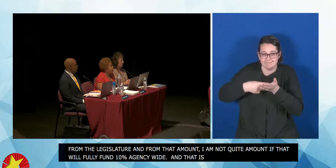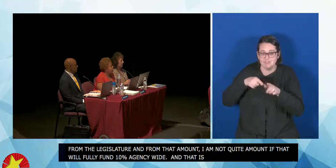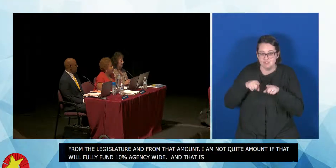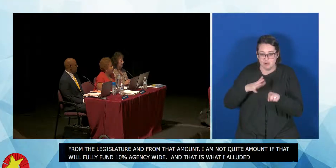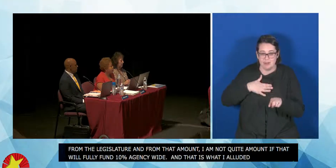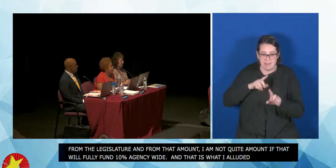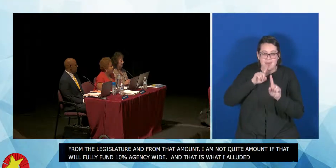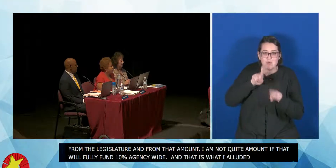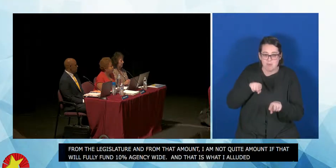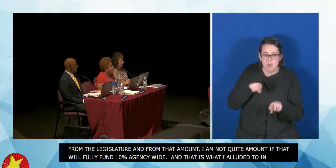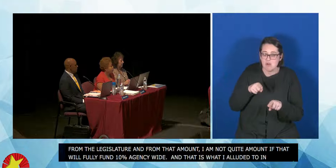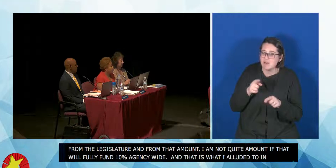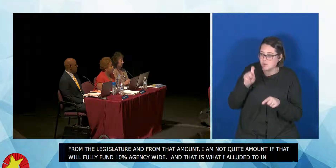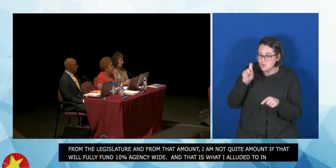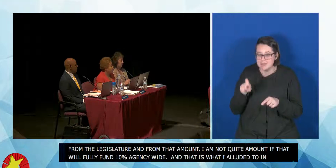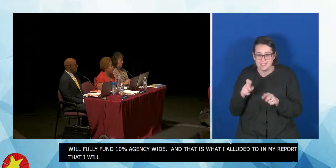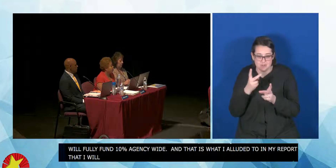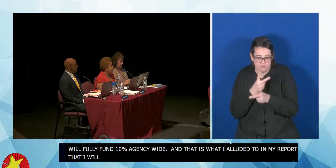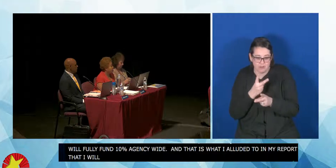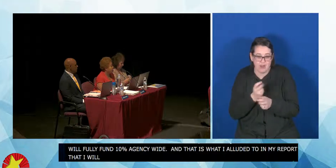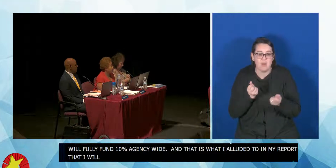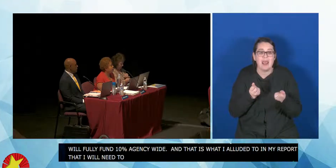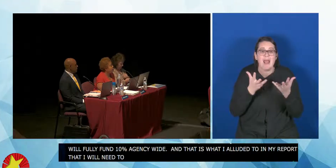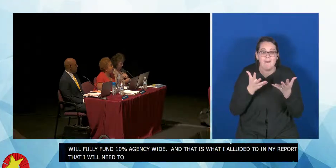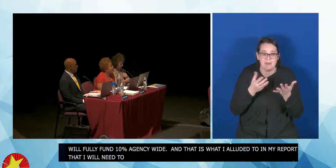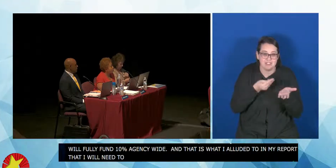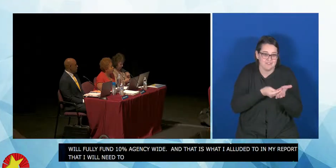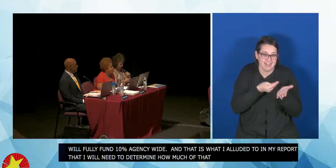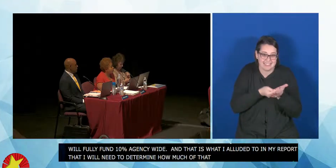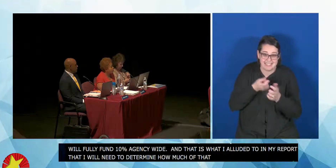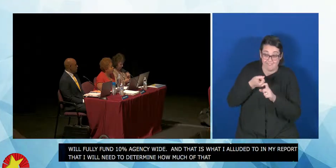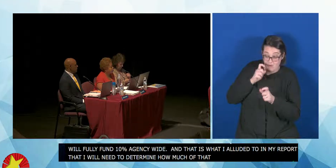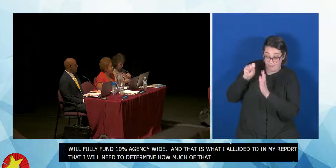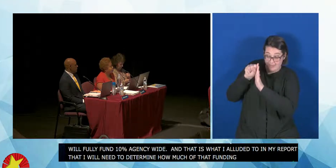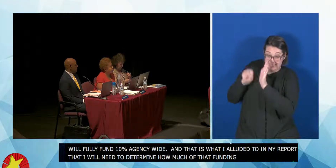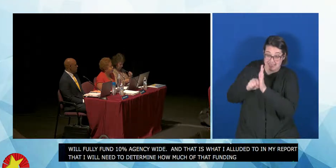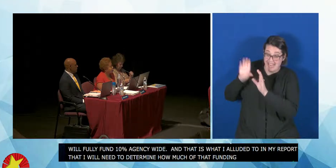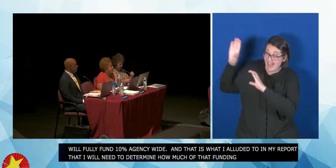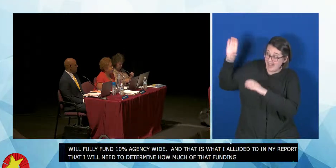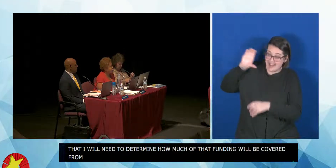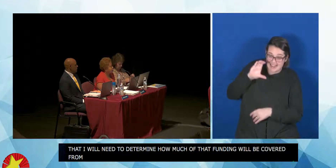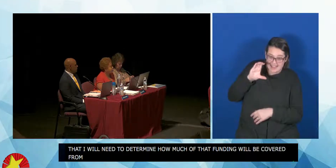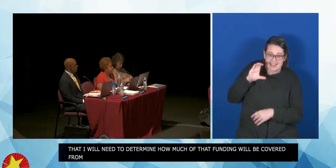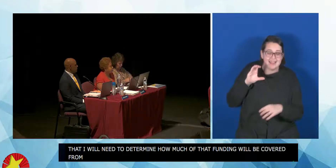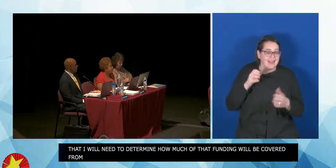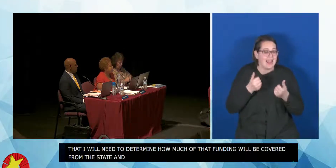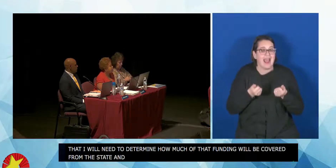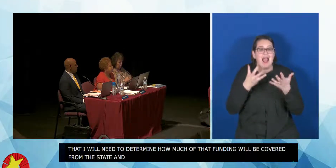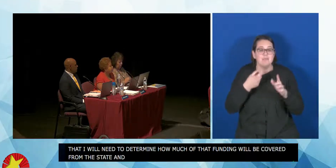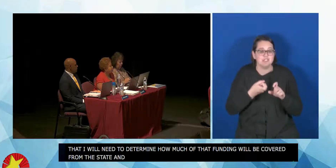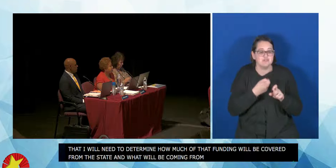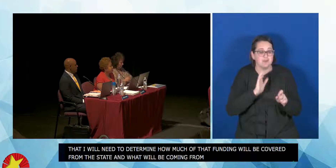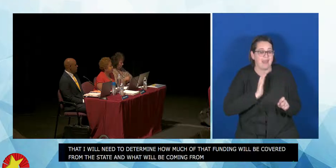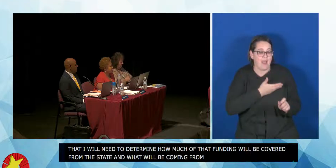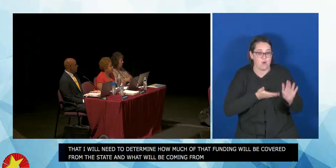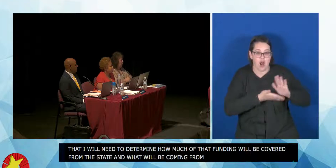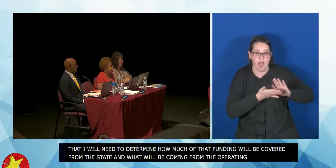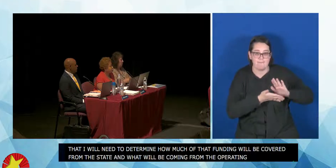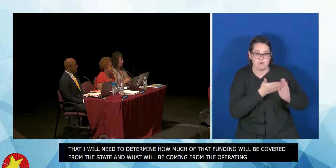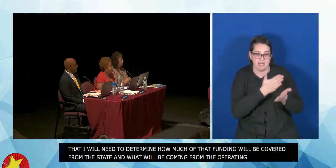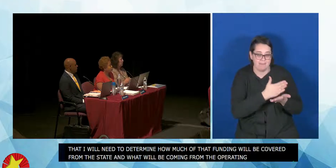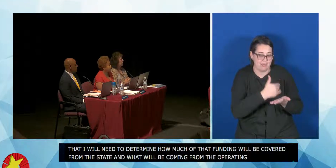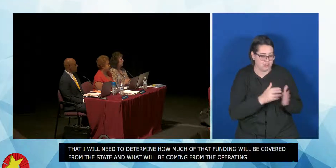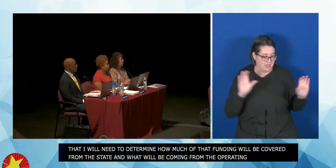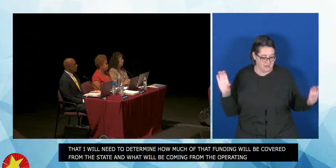determine how much of that funding will be covered from the state, and then what will need to be coming from the operating budget to fund that 10%